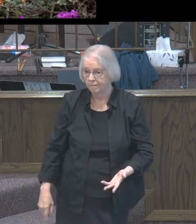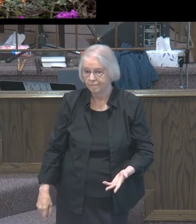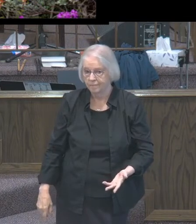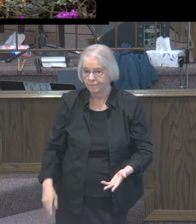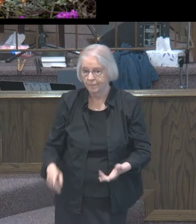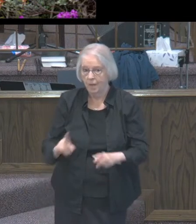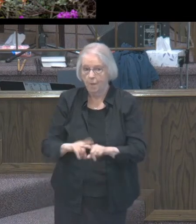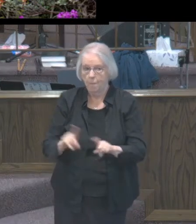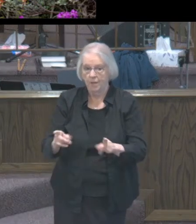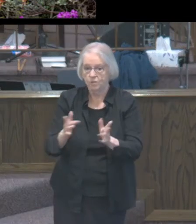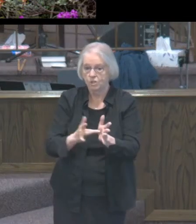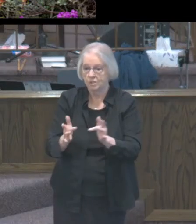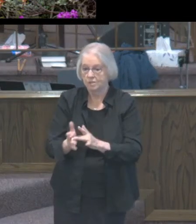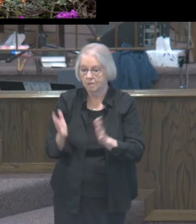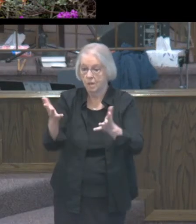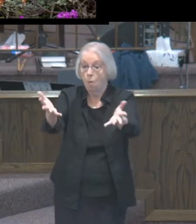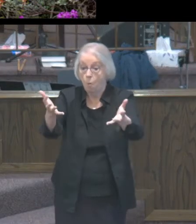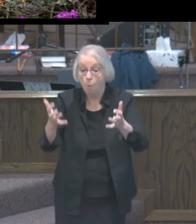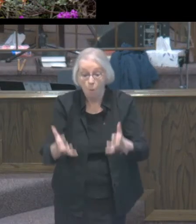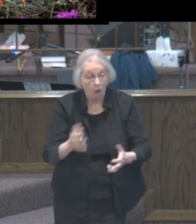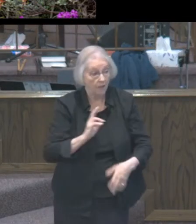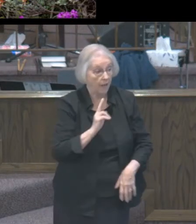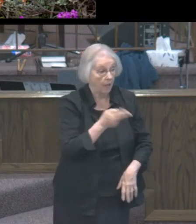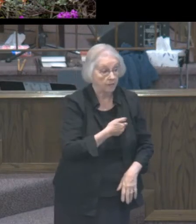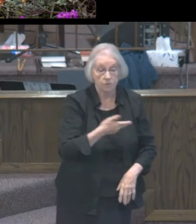But see, there's a clear teaching in all of this